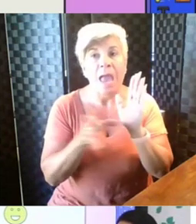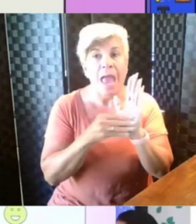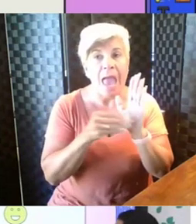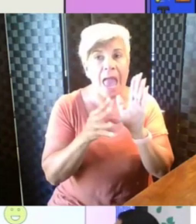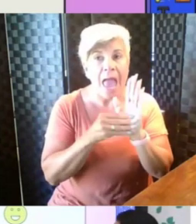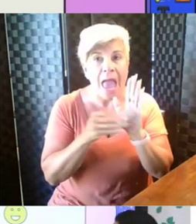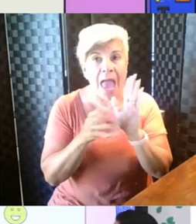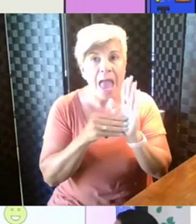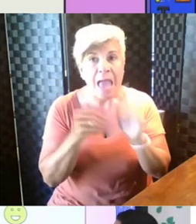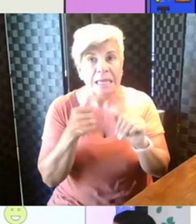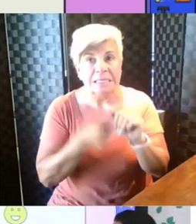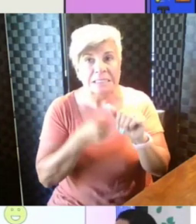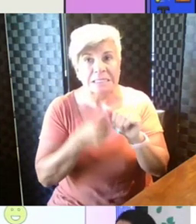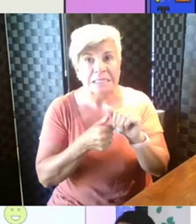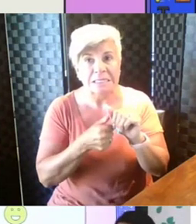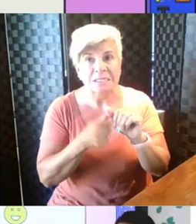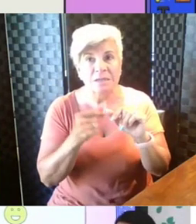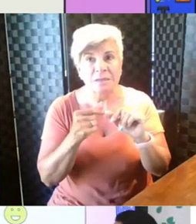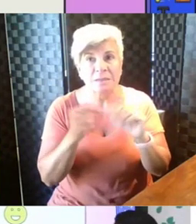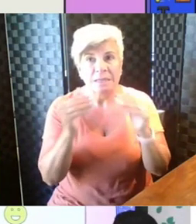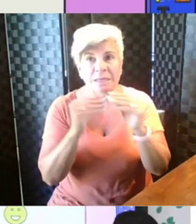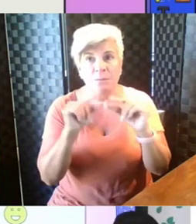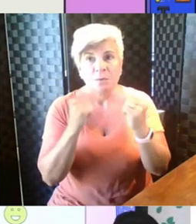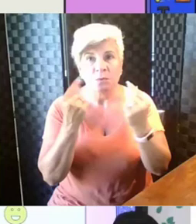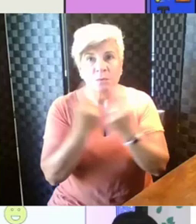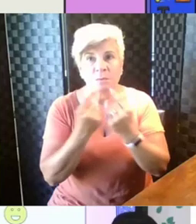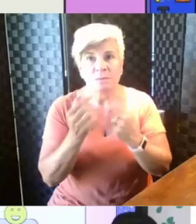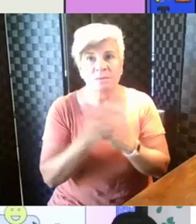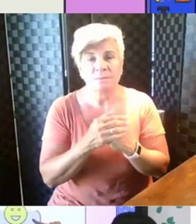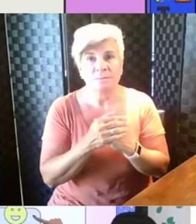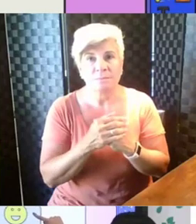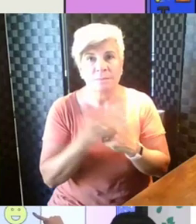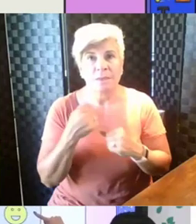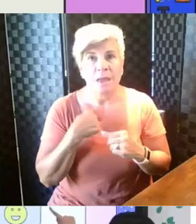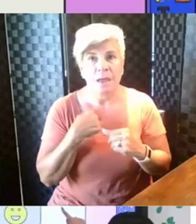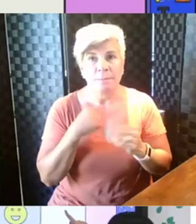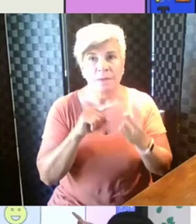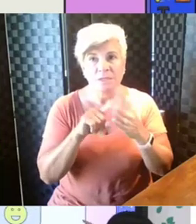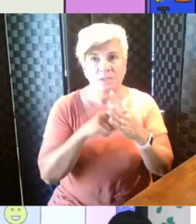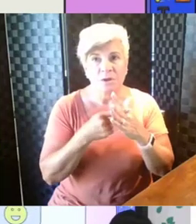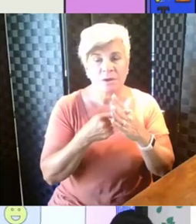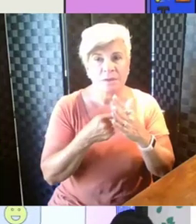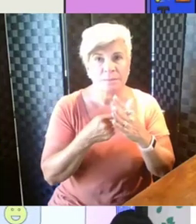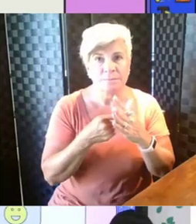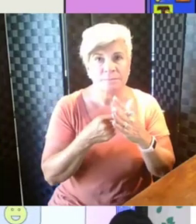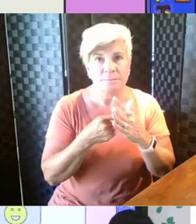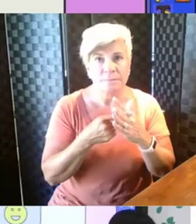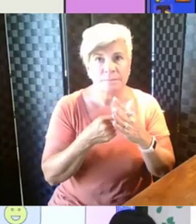add each of those equal groups. So I'm going to start